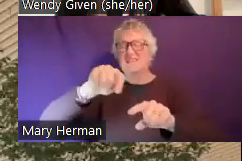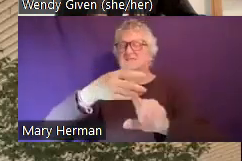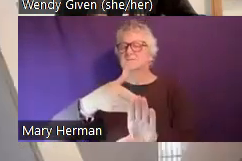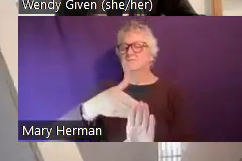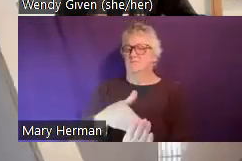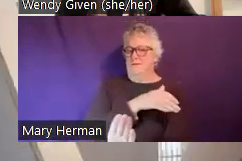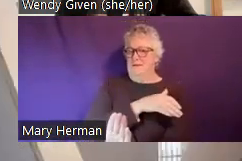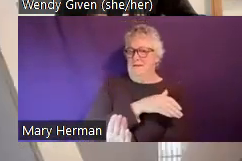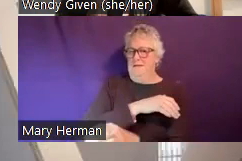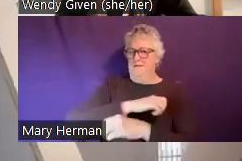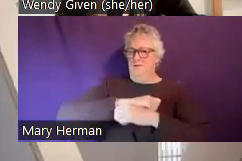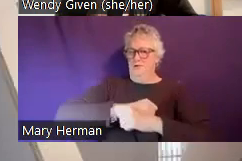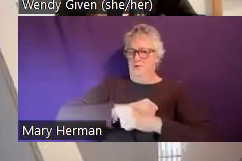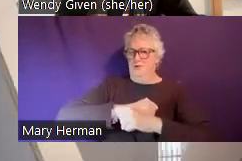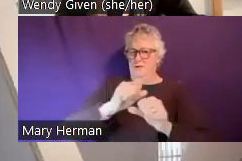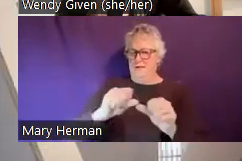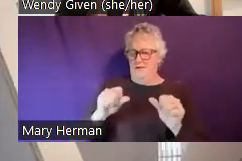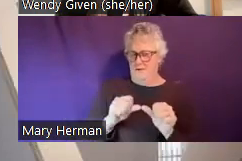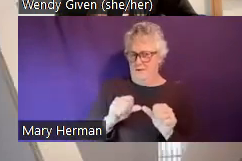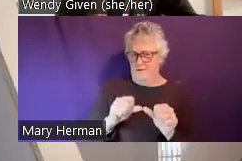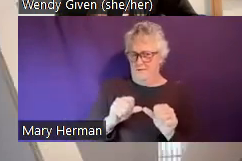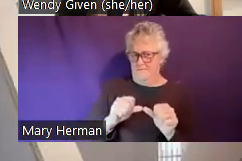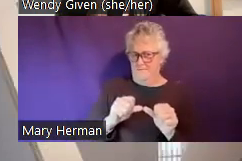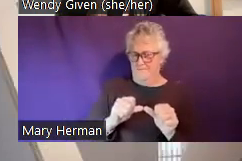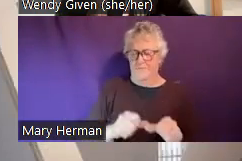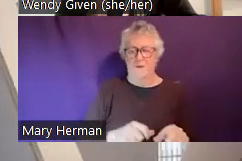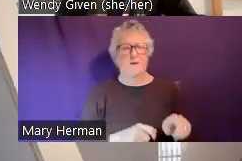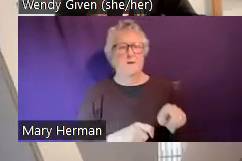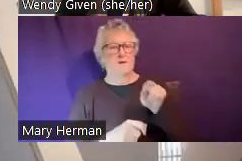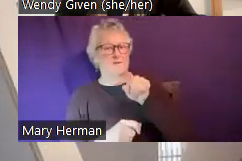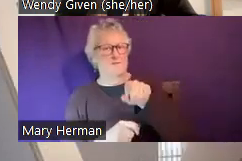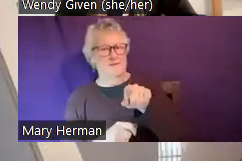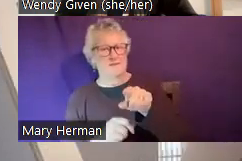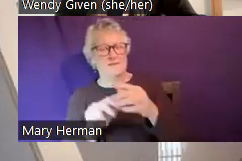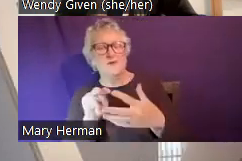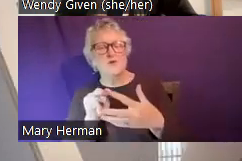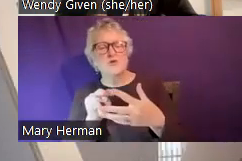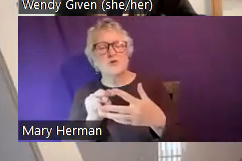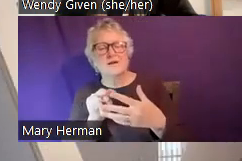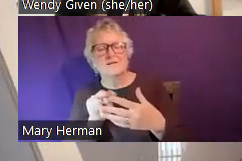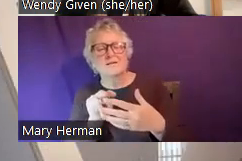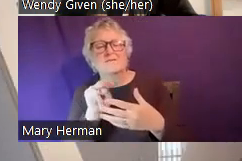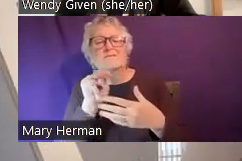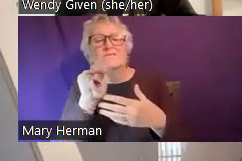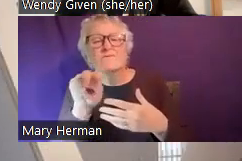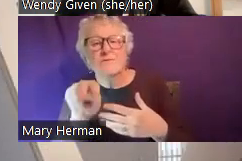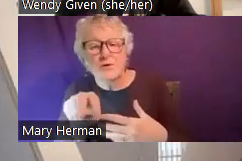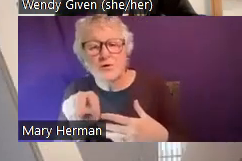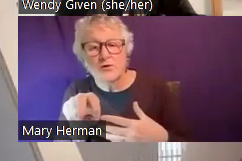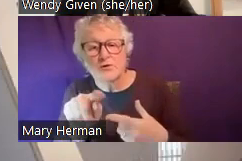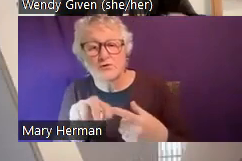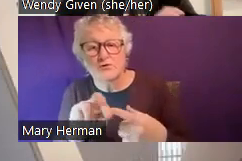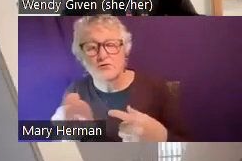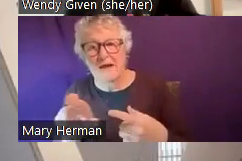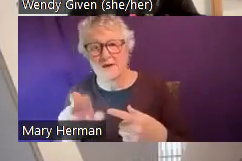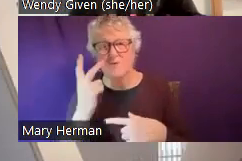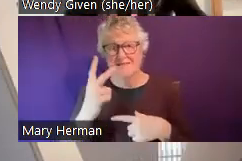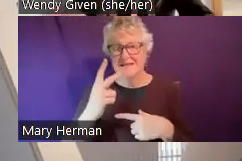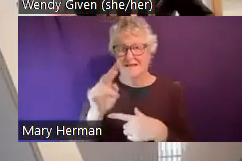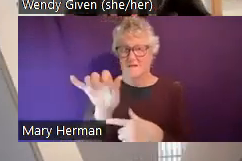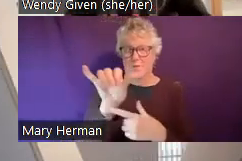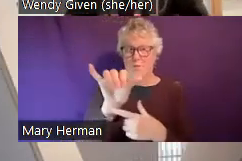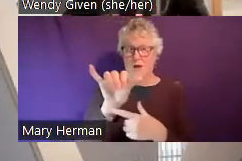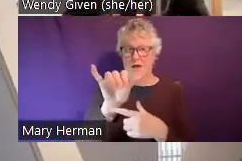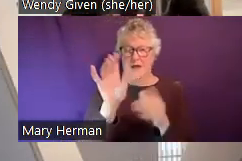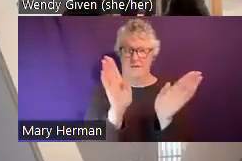And again, this is looking into that zone a little bit further to the right. Now you can see these Y columns that are suspending,